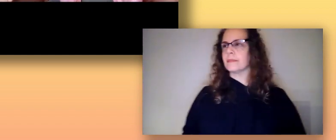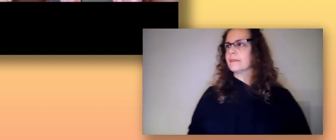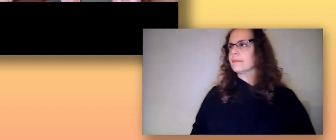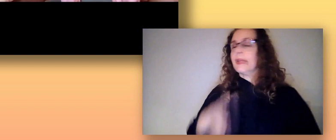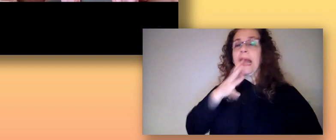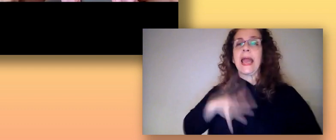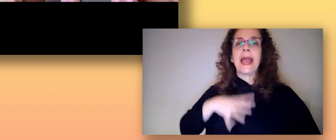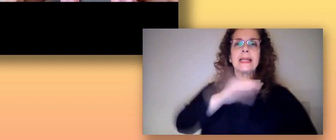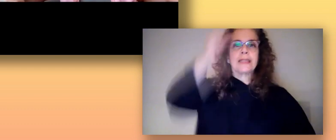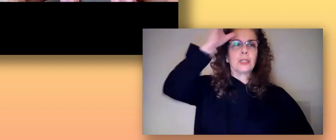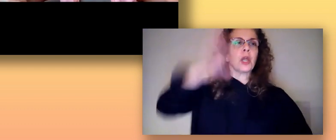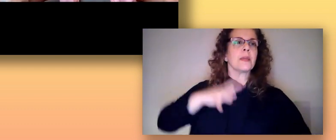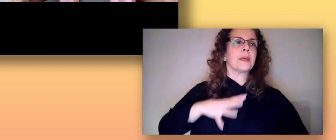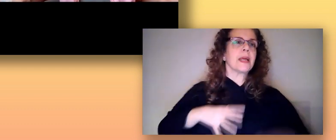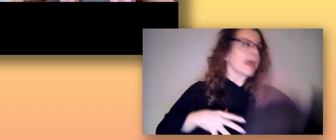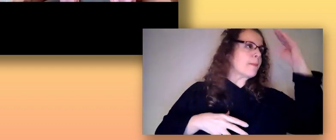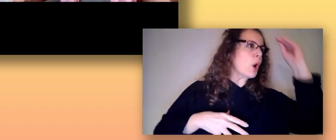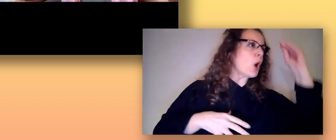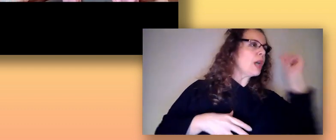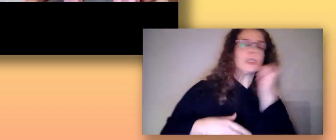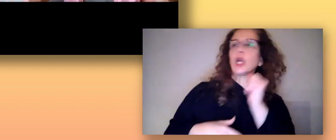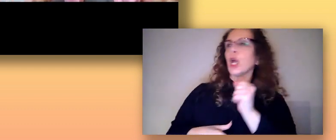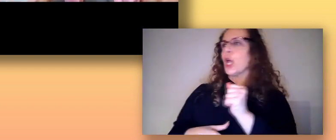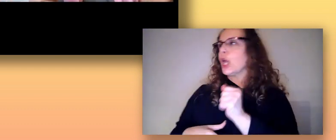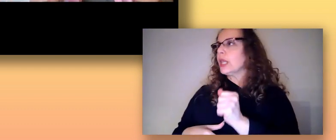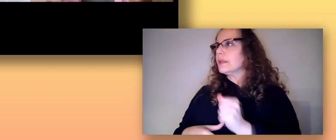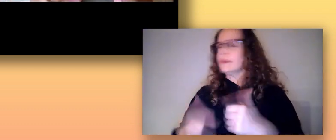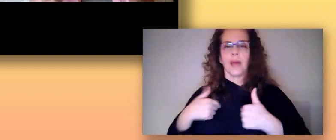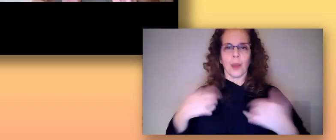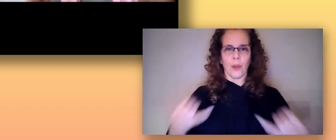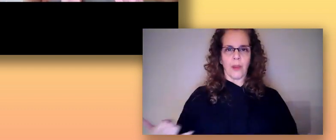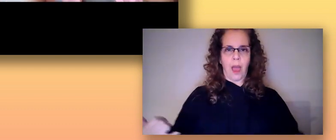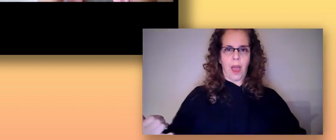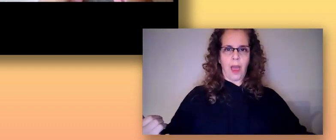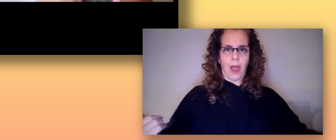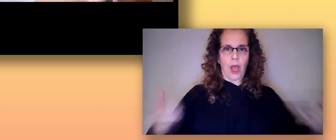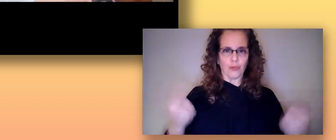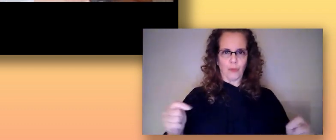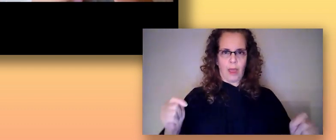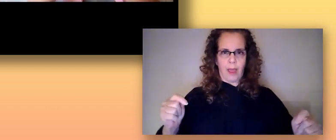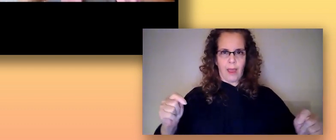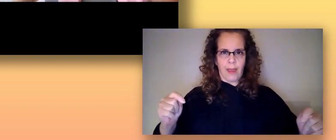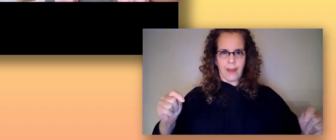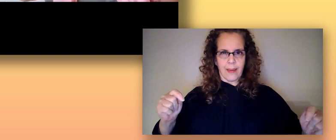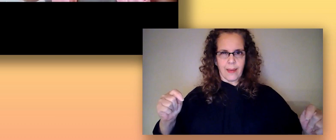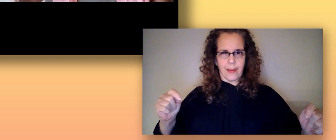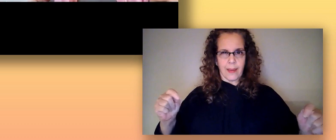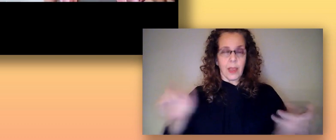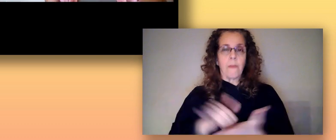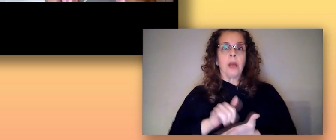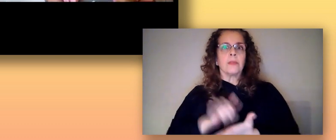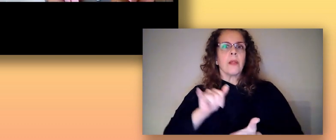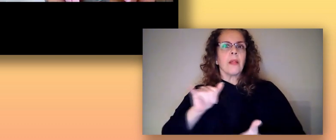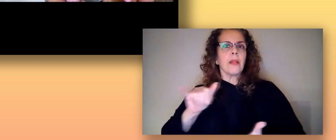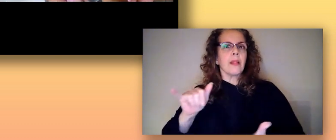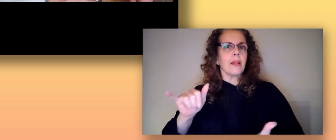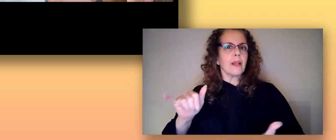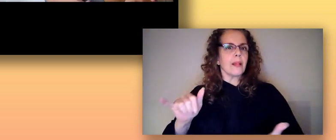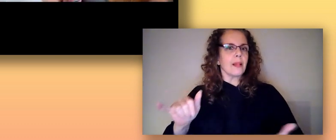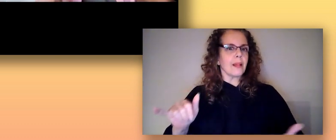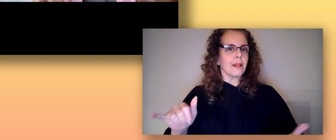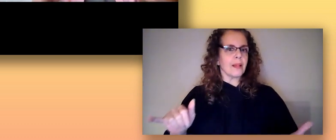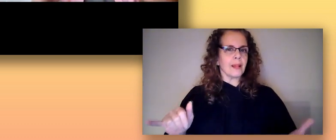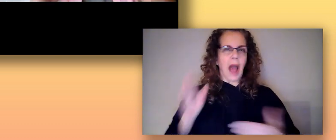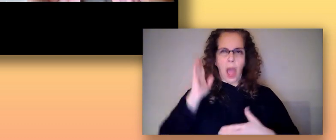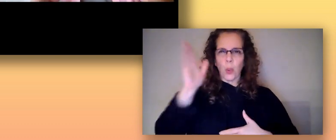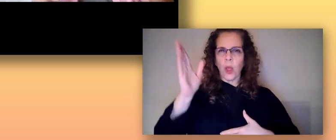Ladies and gentlemen, boys and girls, I will now attempt the unimaginable, the impossible.